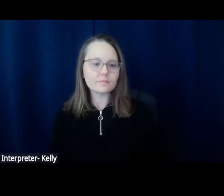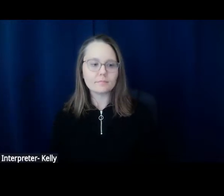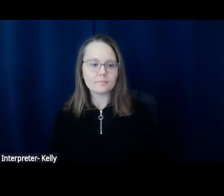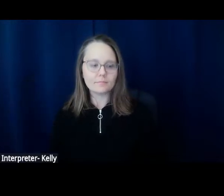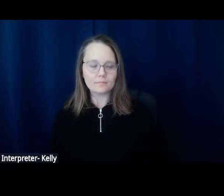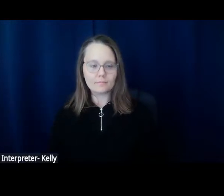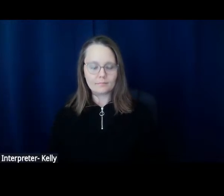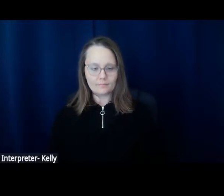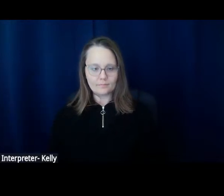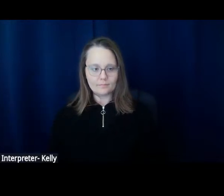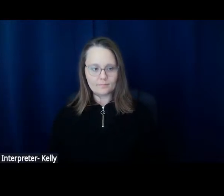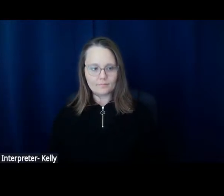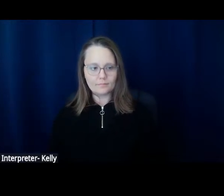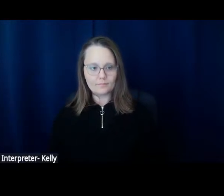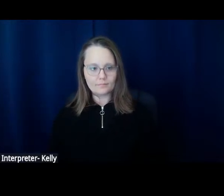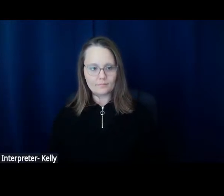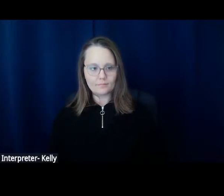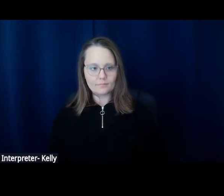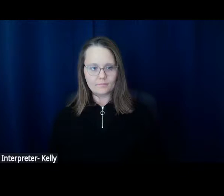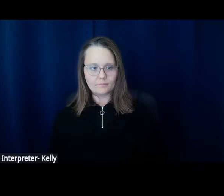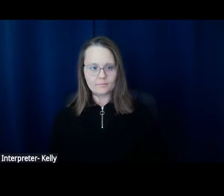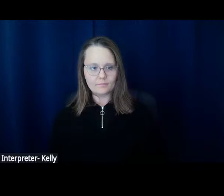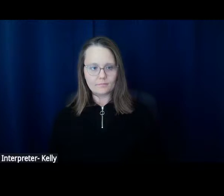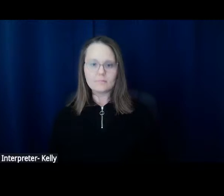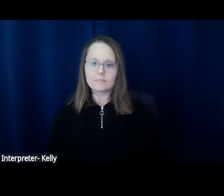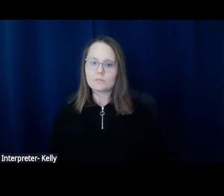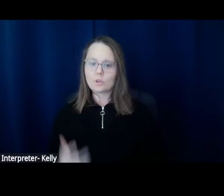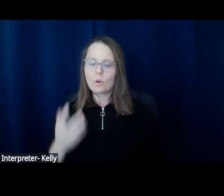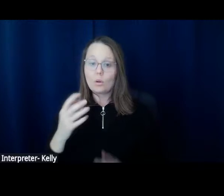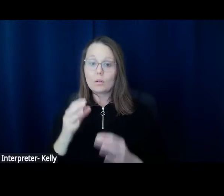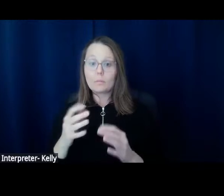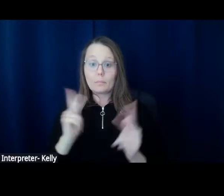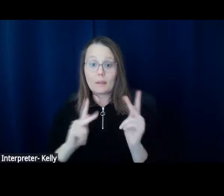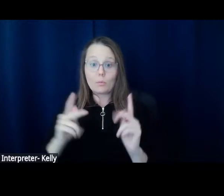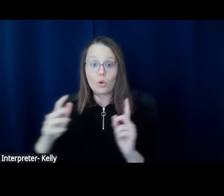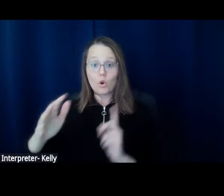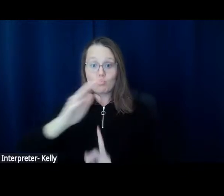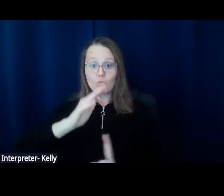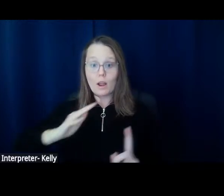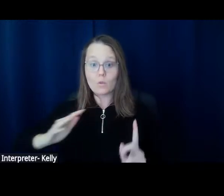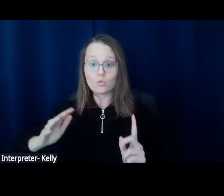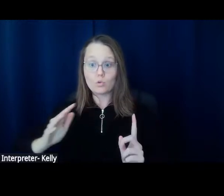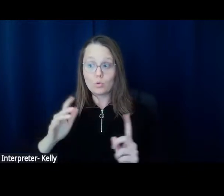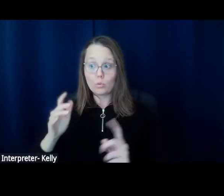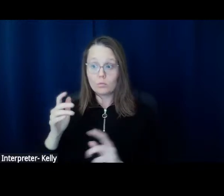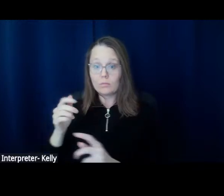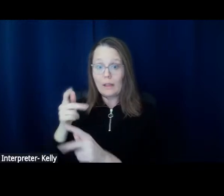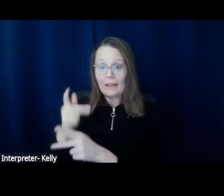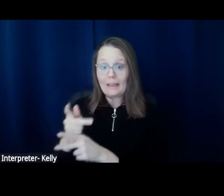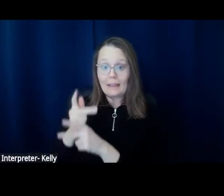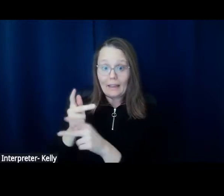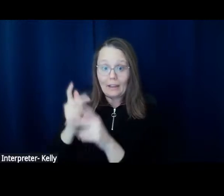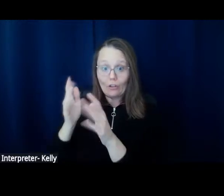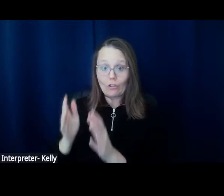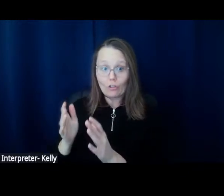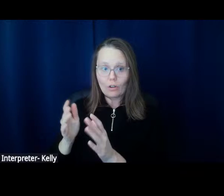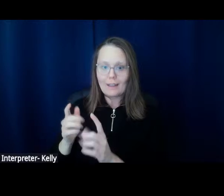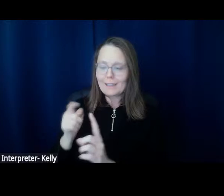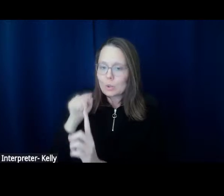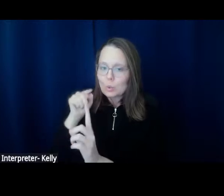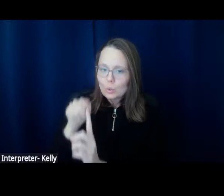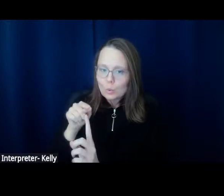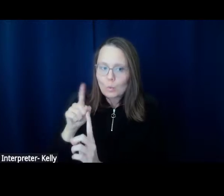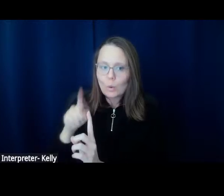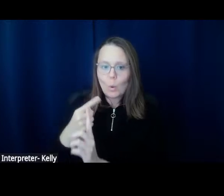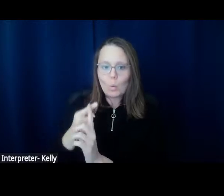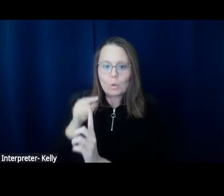people who are around you. You are, as a caregiver, it's you and only you and nobody